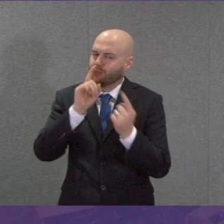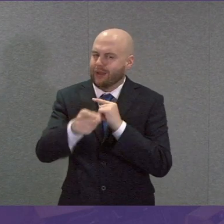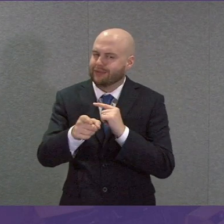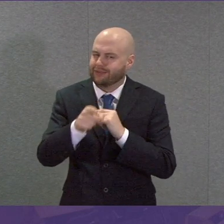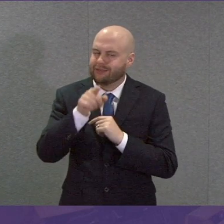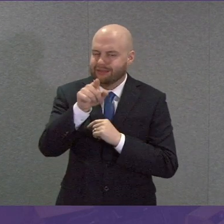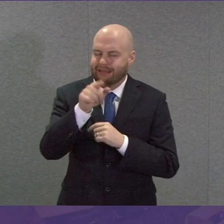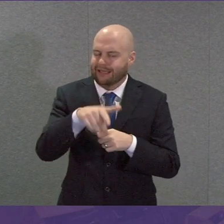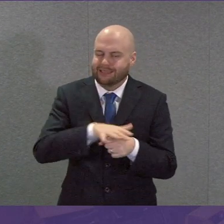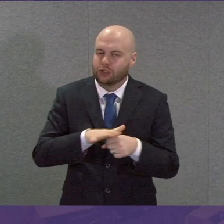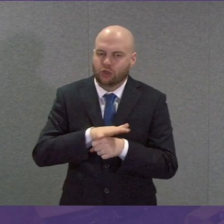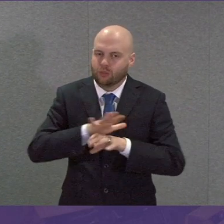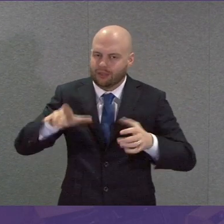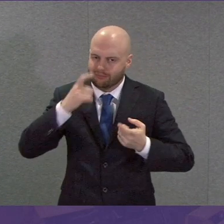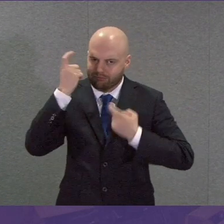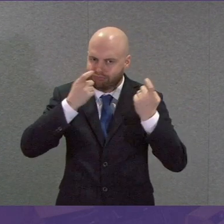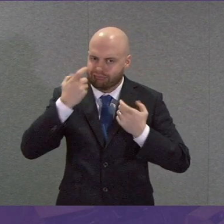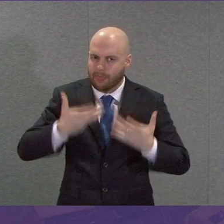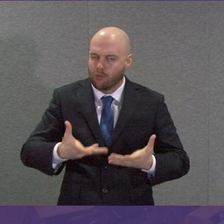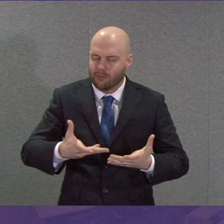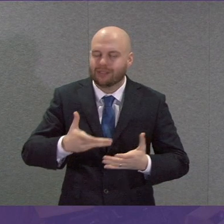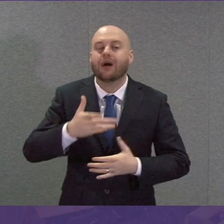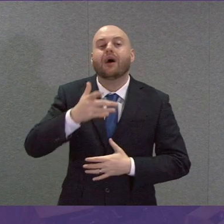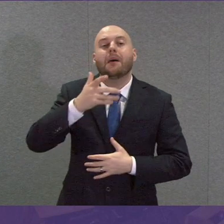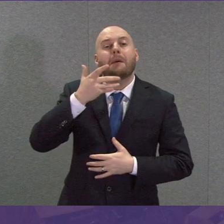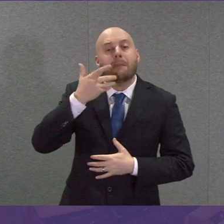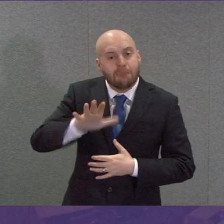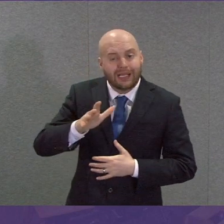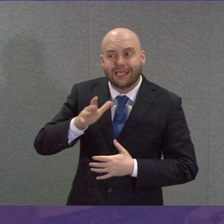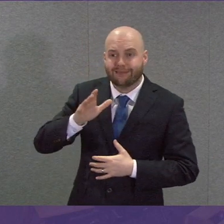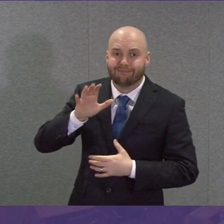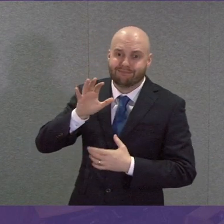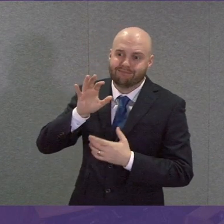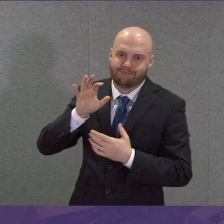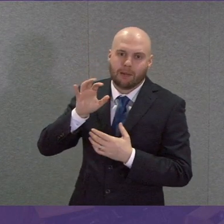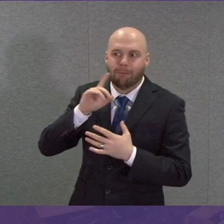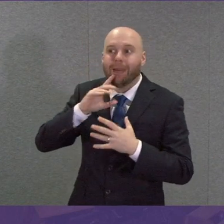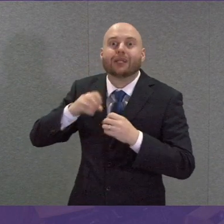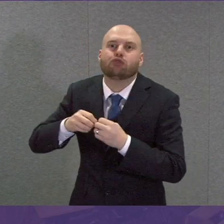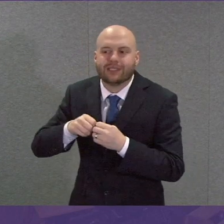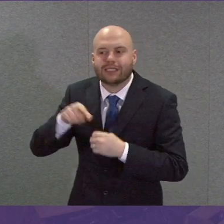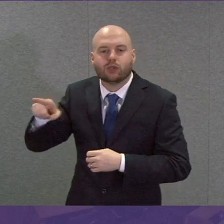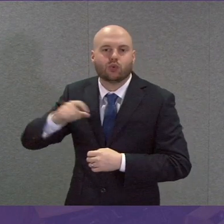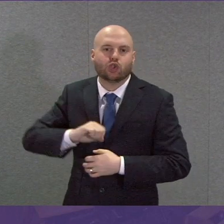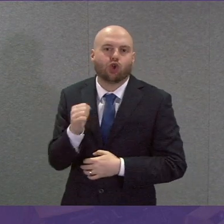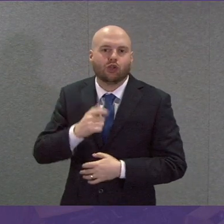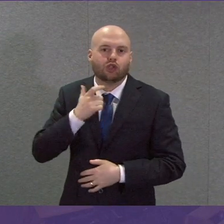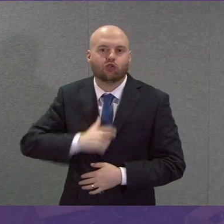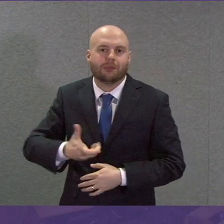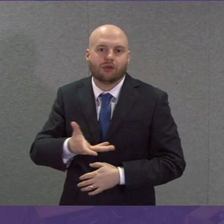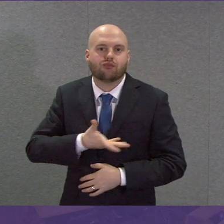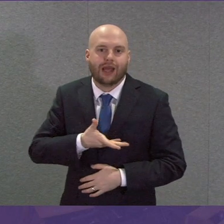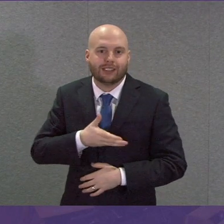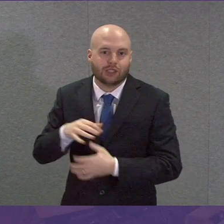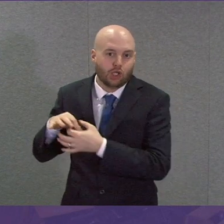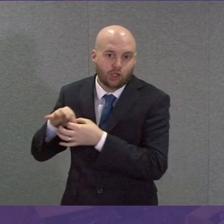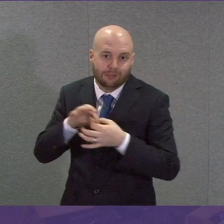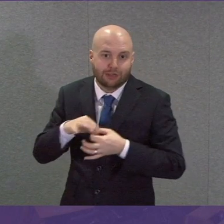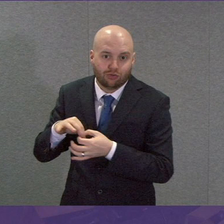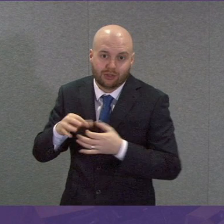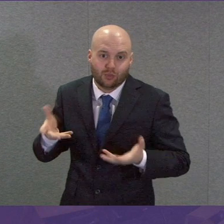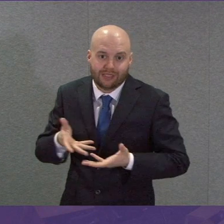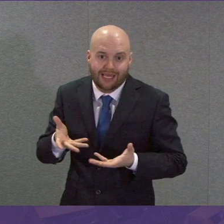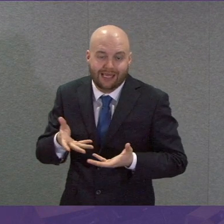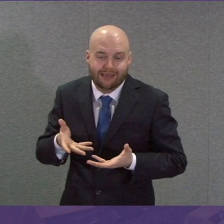I had briefly with the Scottish Human Rights Commission today. There is no doubt that there is a balancing act to be had with the